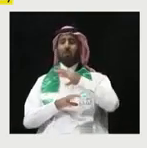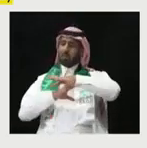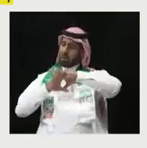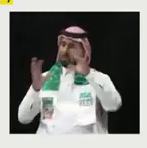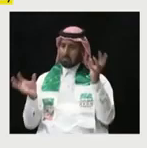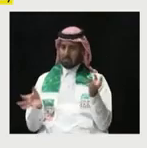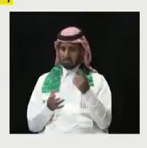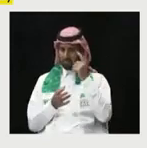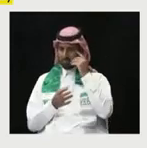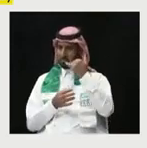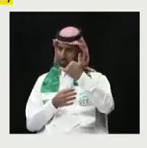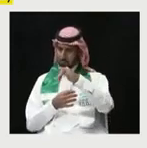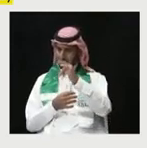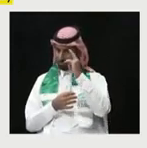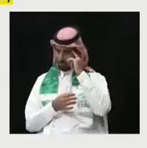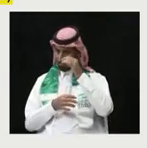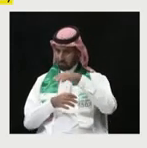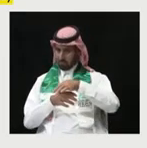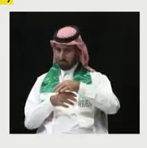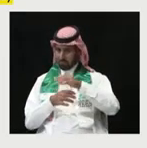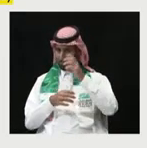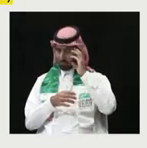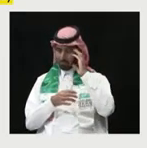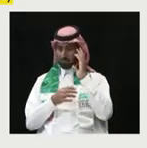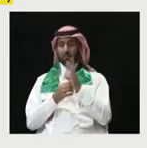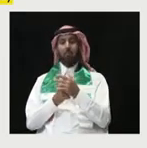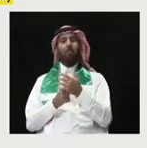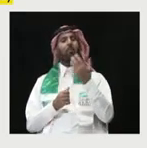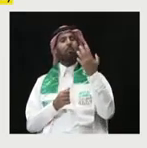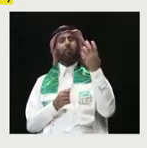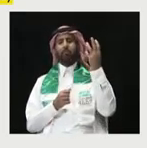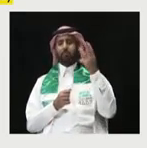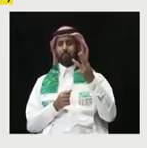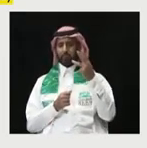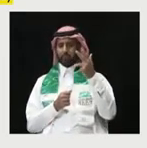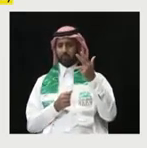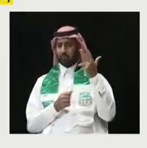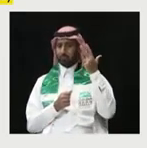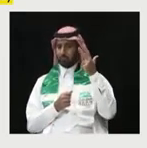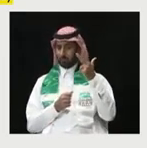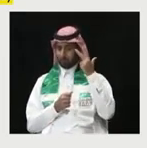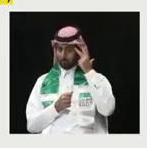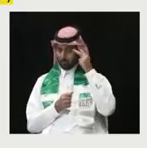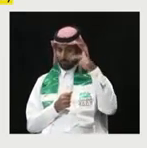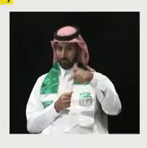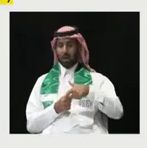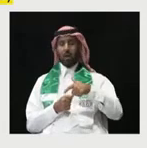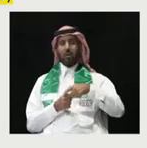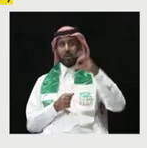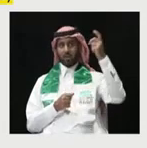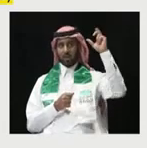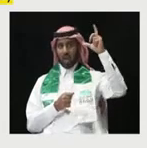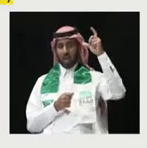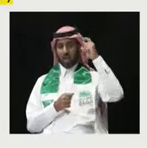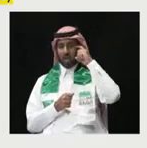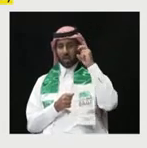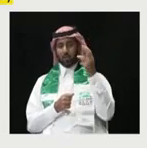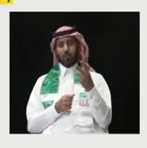the A, and we have August because it is a name of a month.